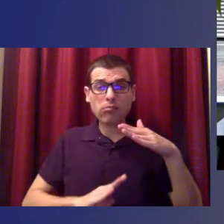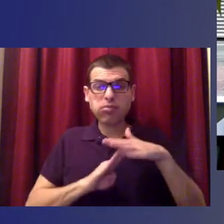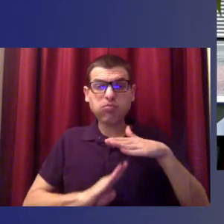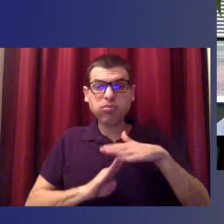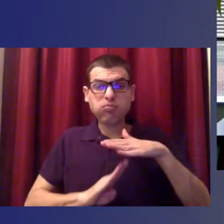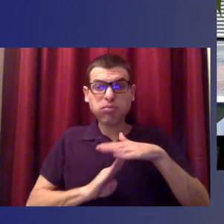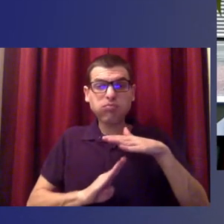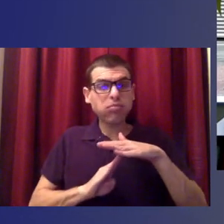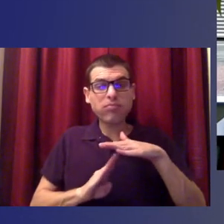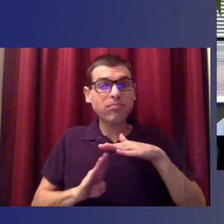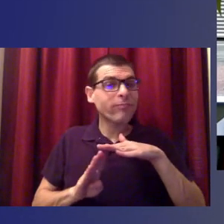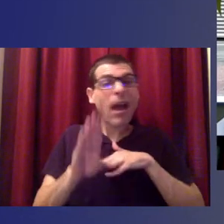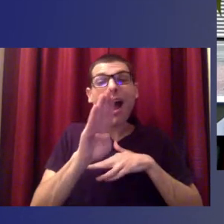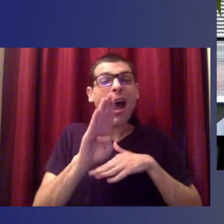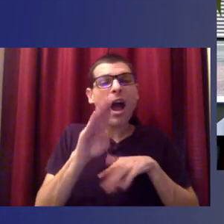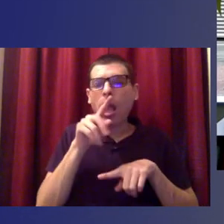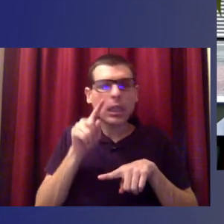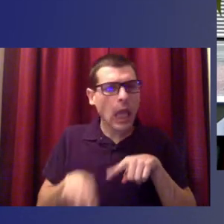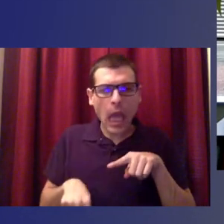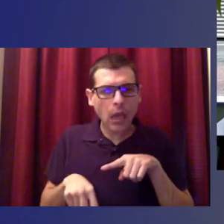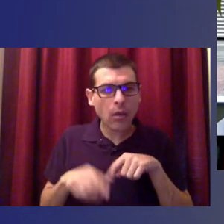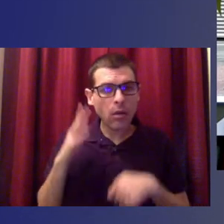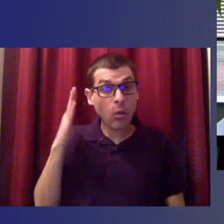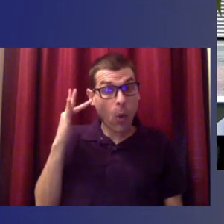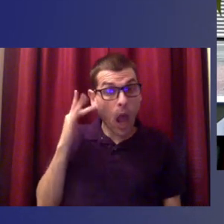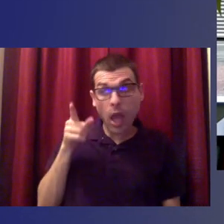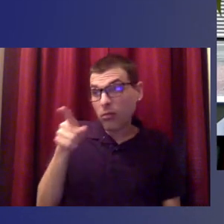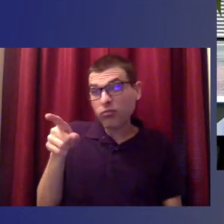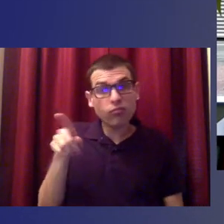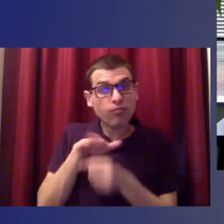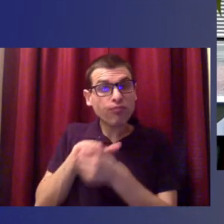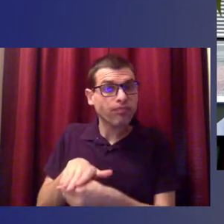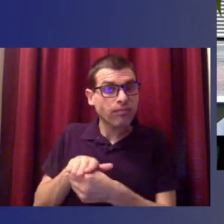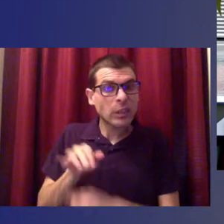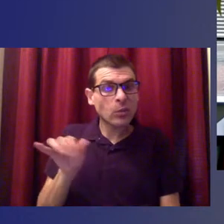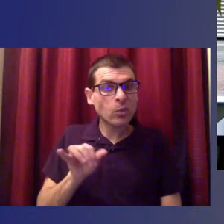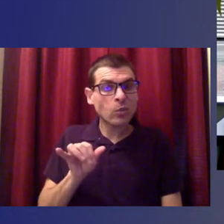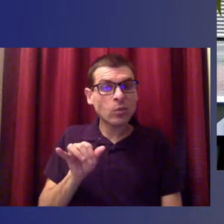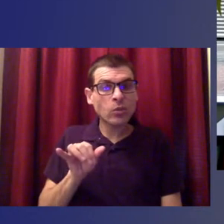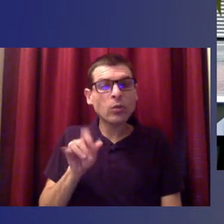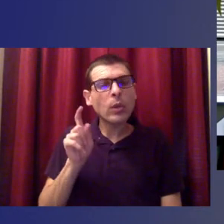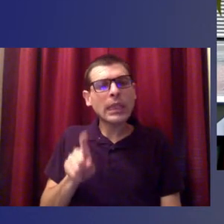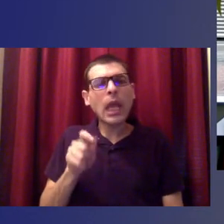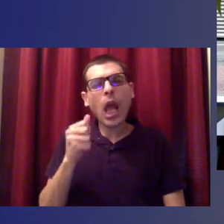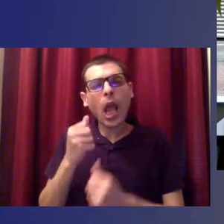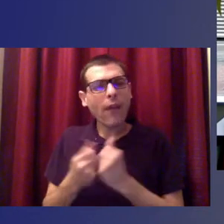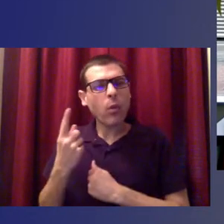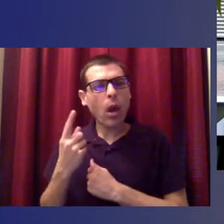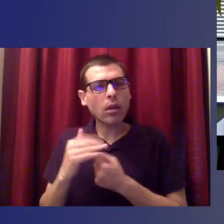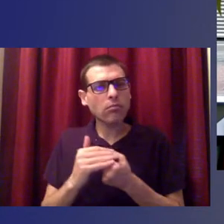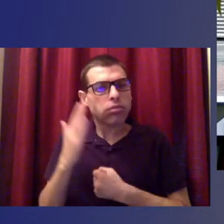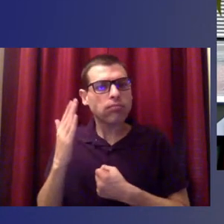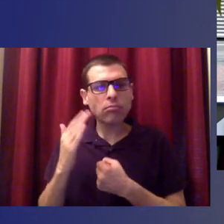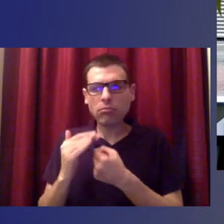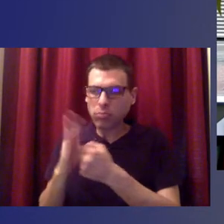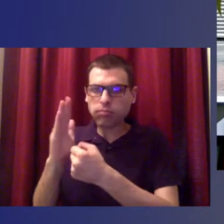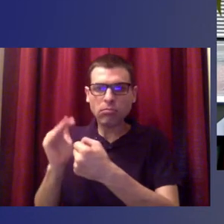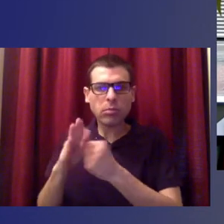on us working together and to ensuring that every person is able to thrive.